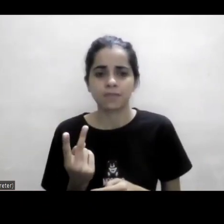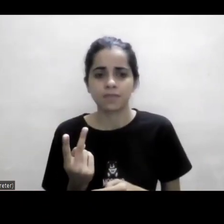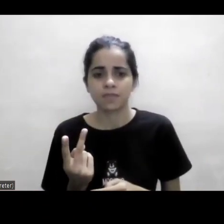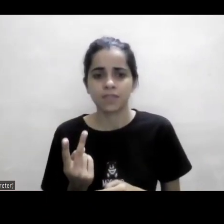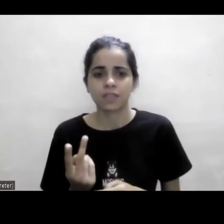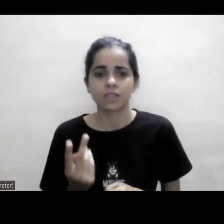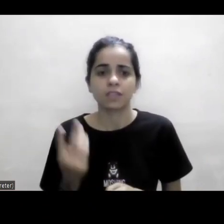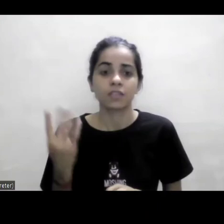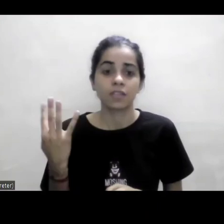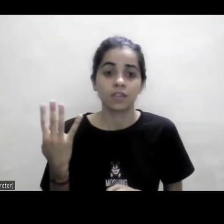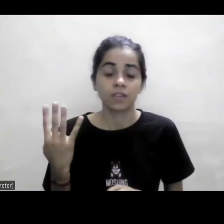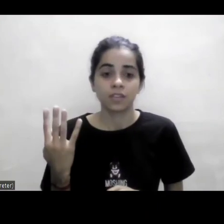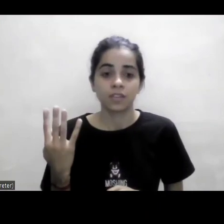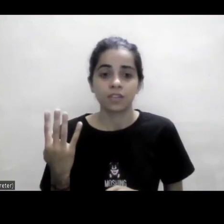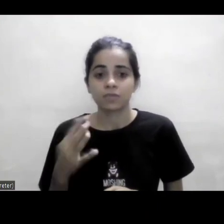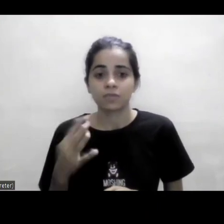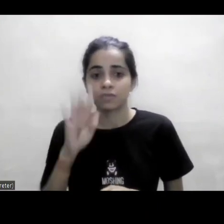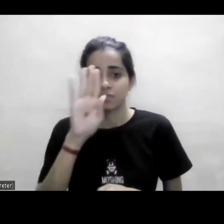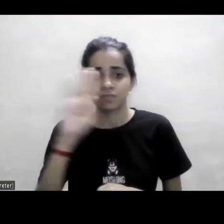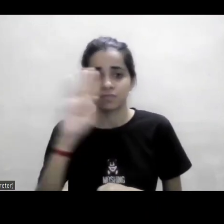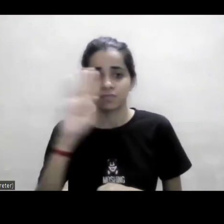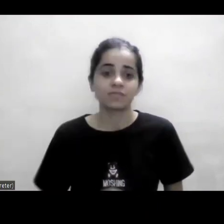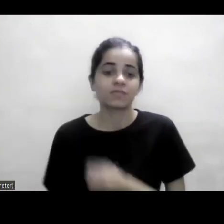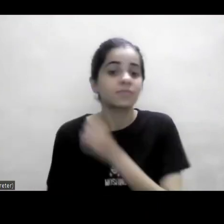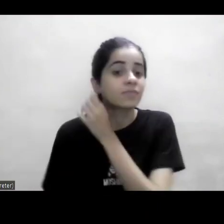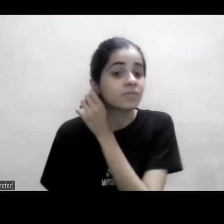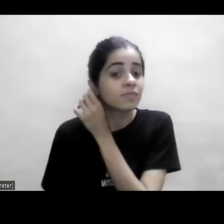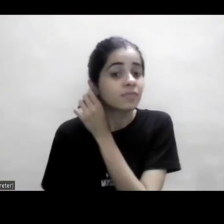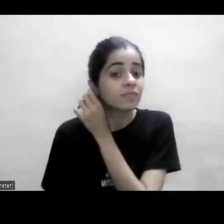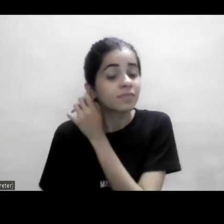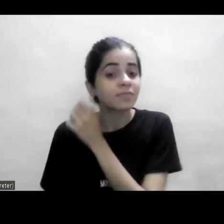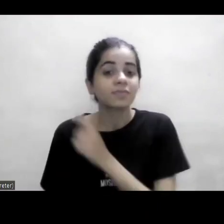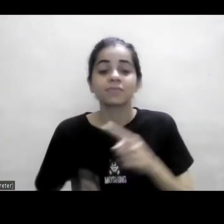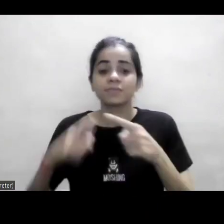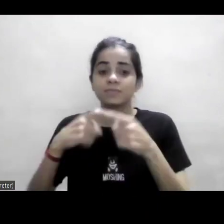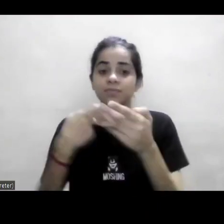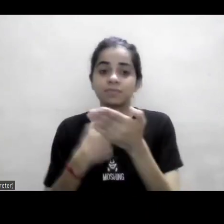four. I have four hands here. Very quickly, Karishma.